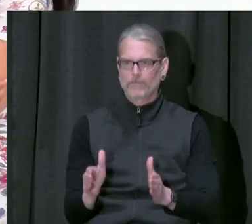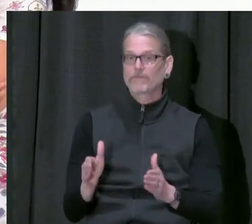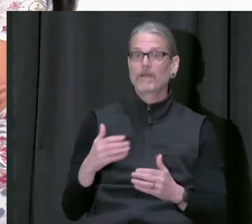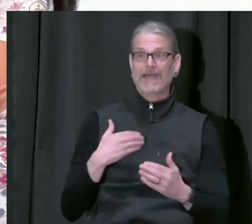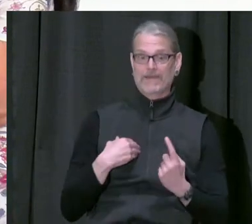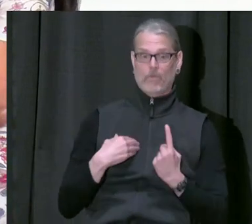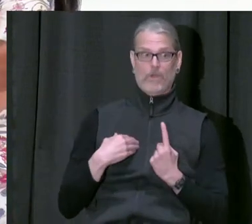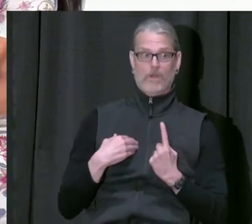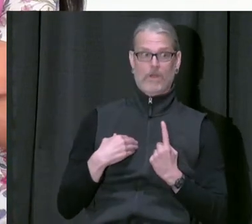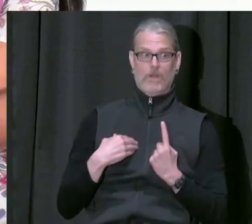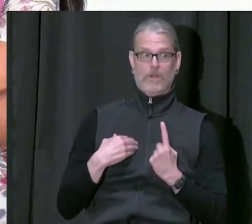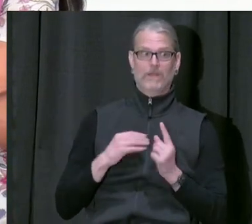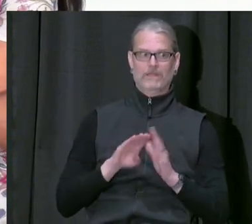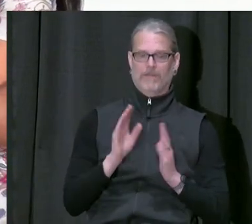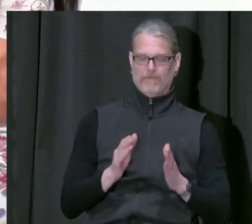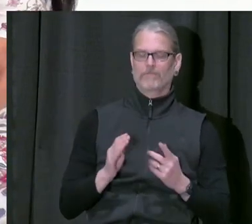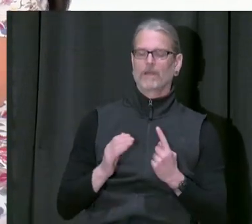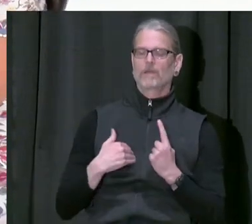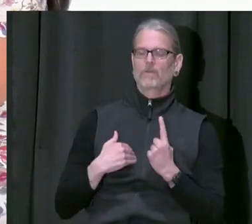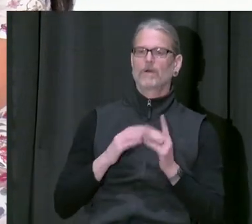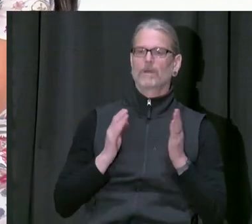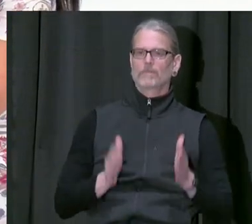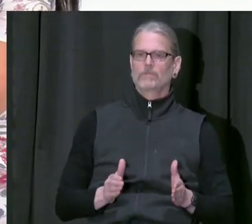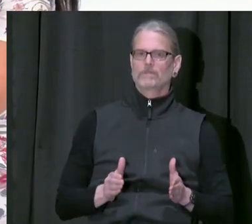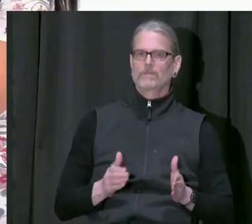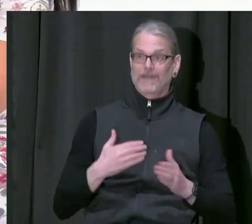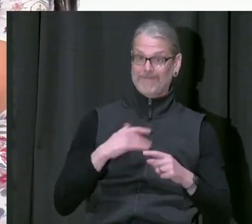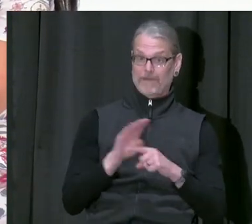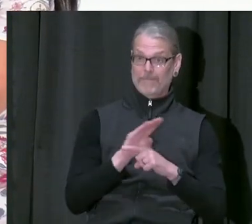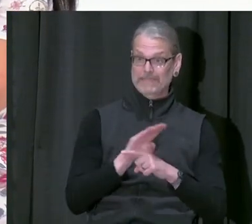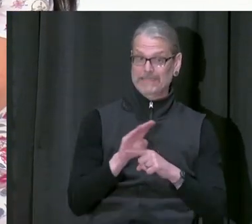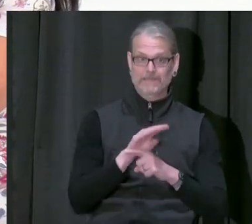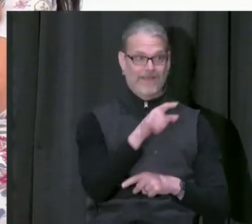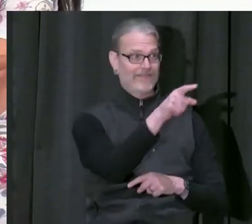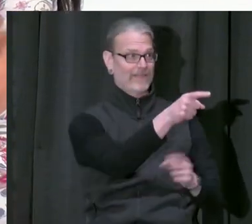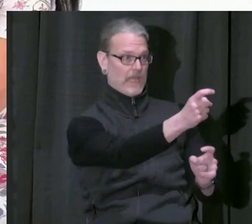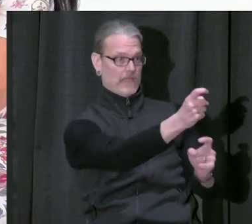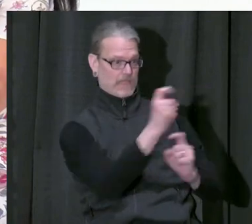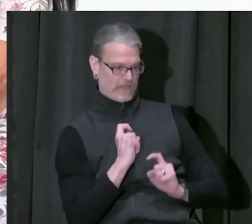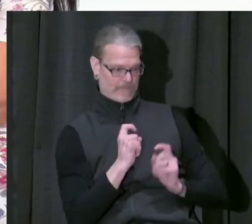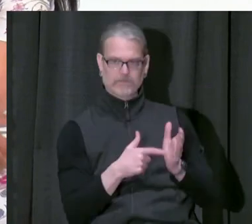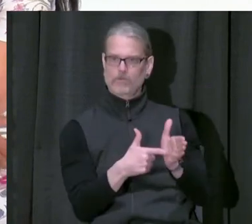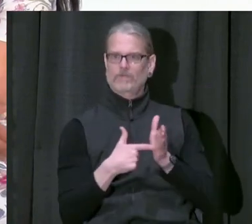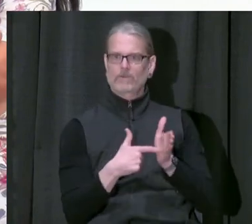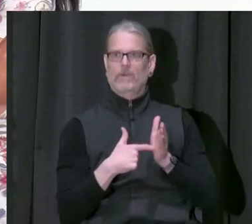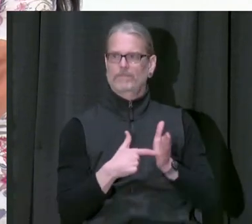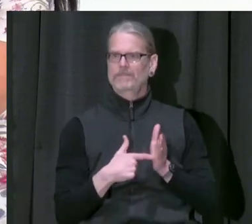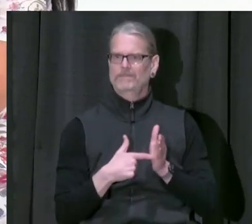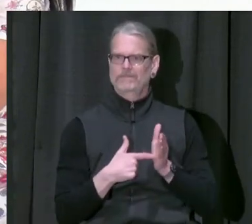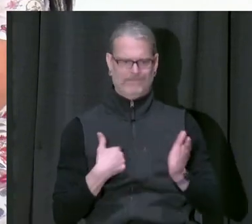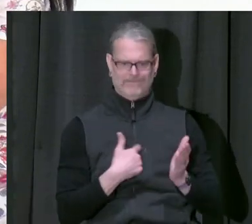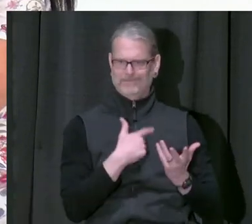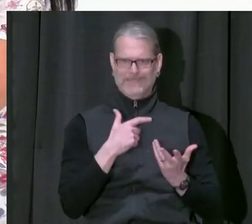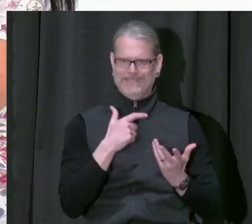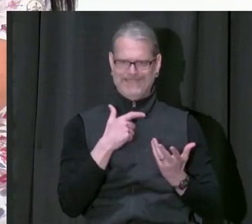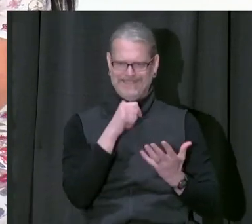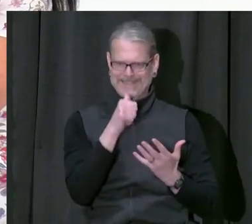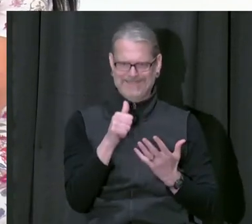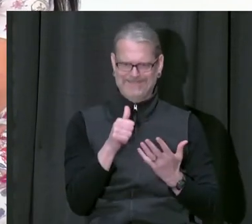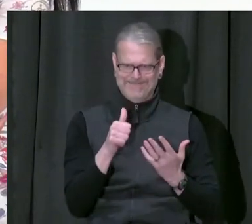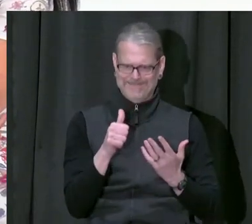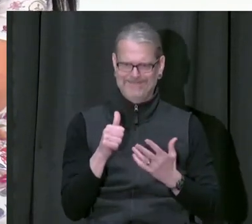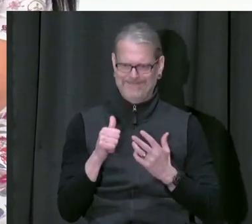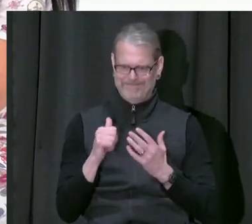We were it. You had business, they gave us the requirements. There wasn't anybody translating the requirements. We got them directly from them.